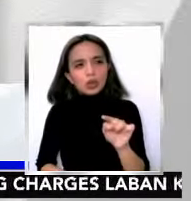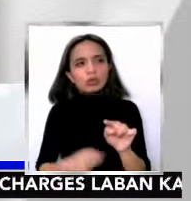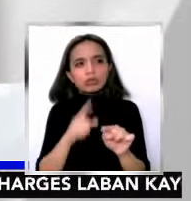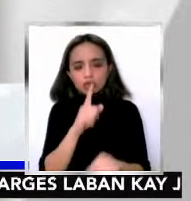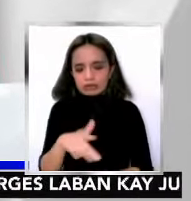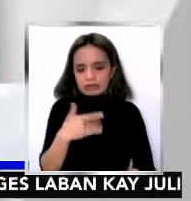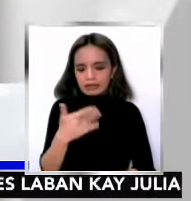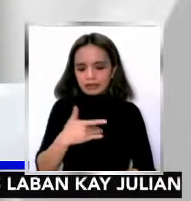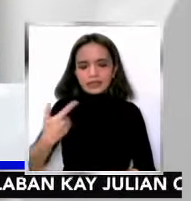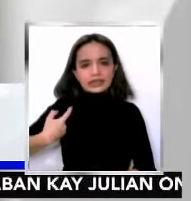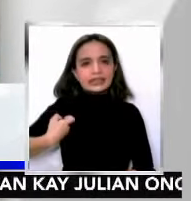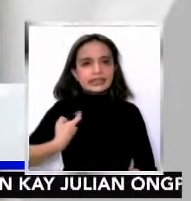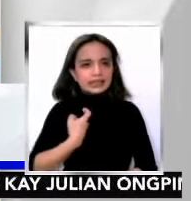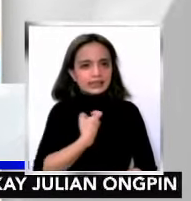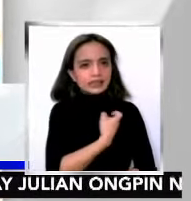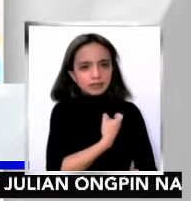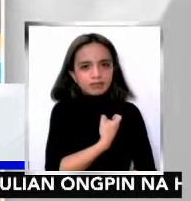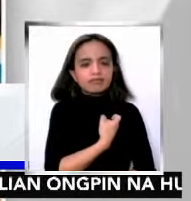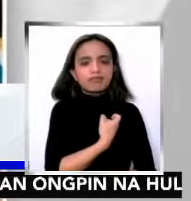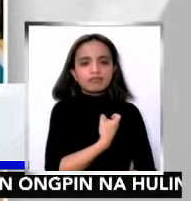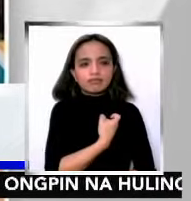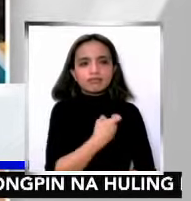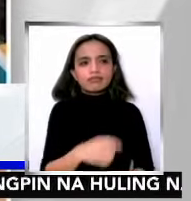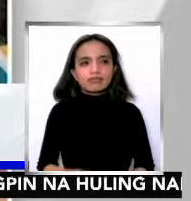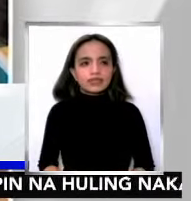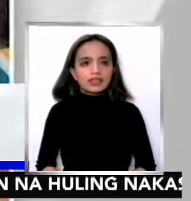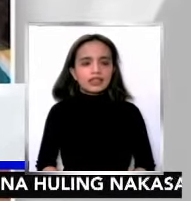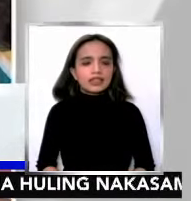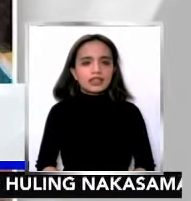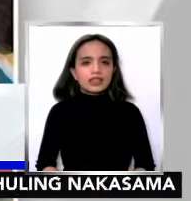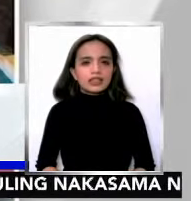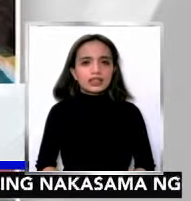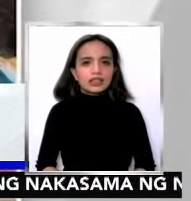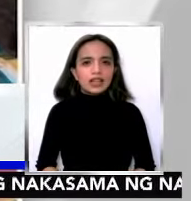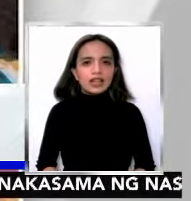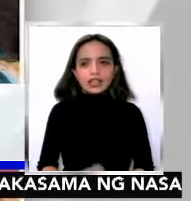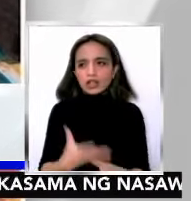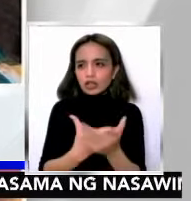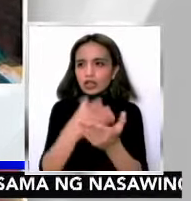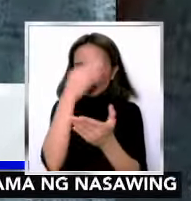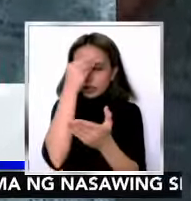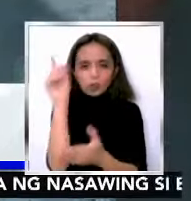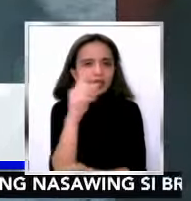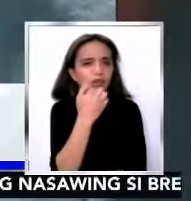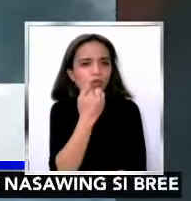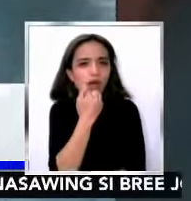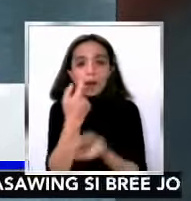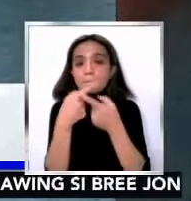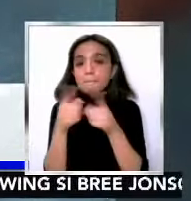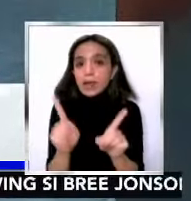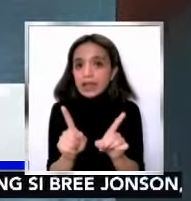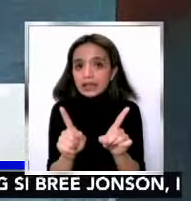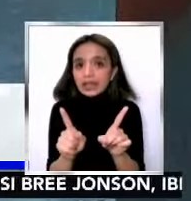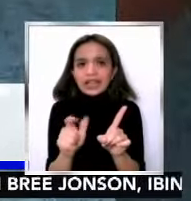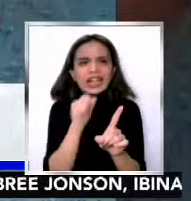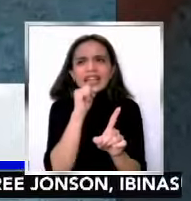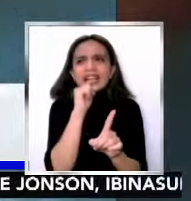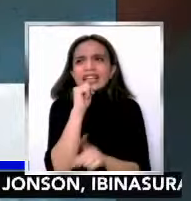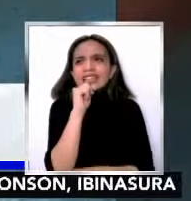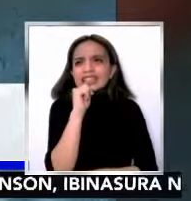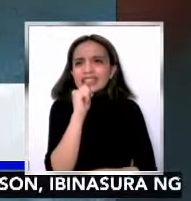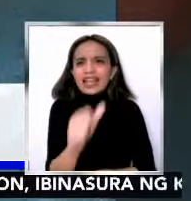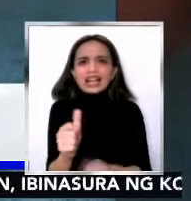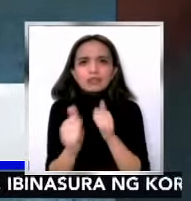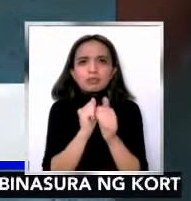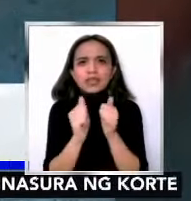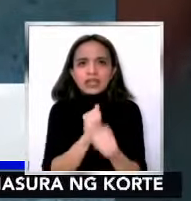same time, you learn things from that mistakes. But it does not give you a legit reason not to move on